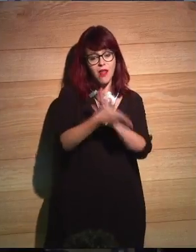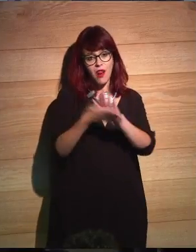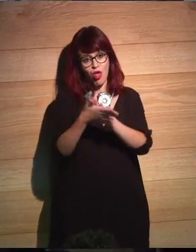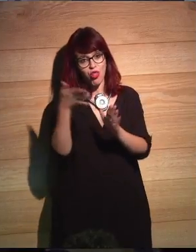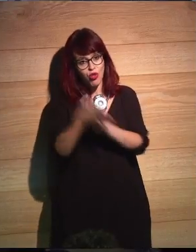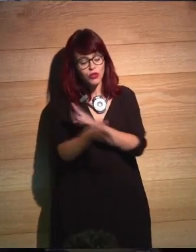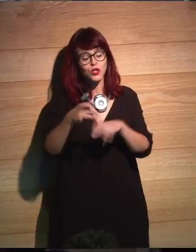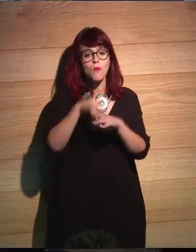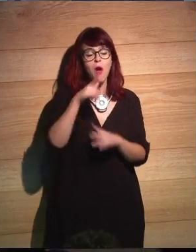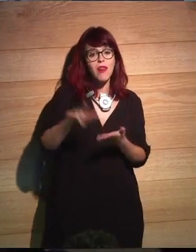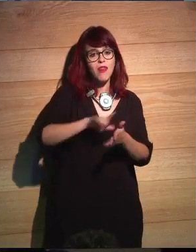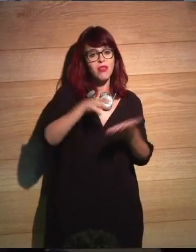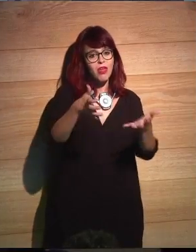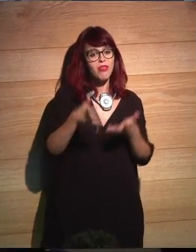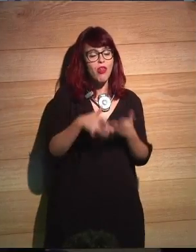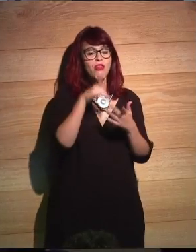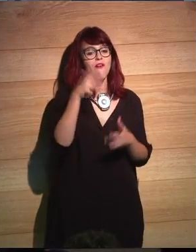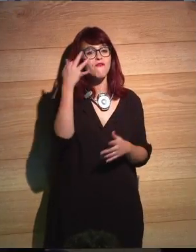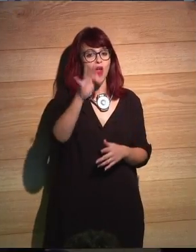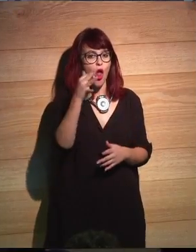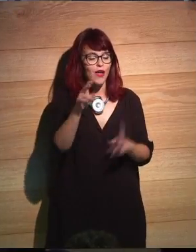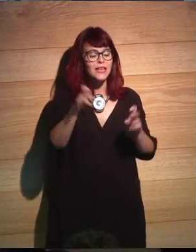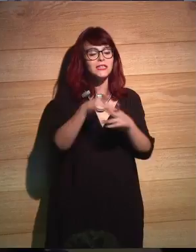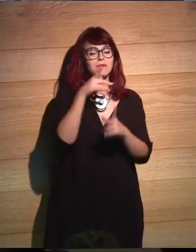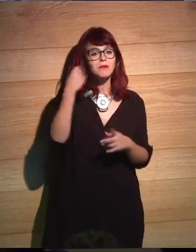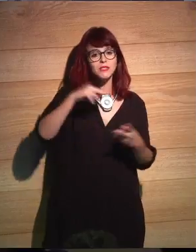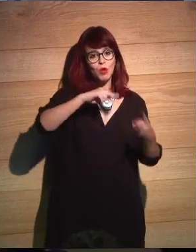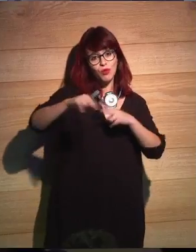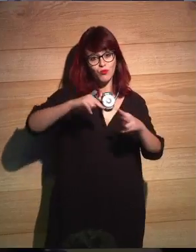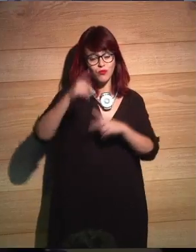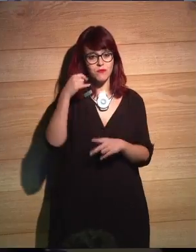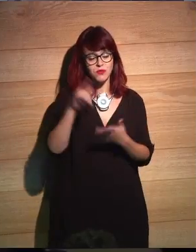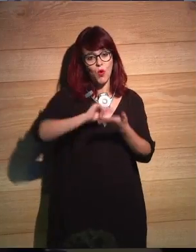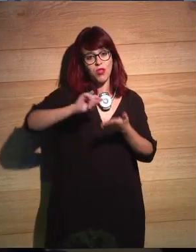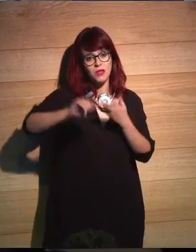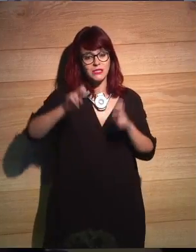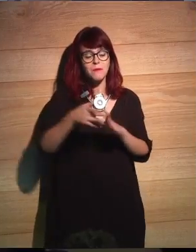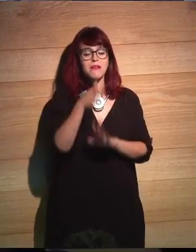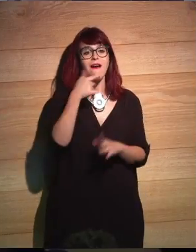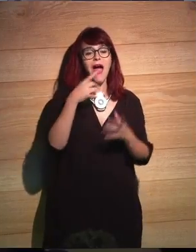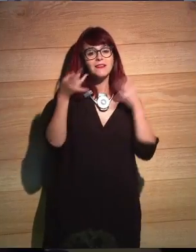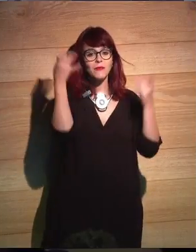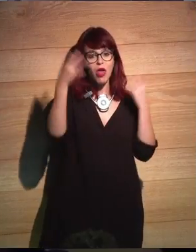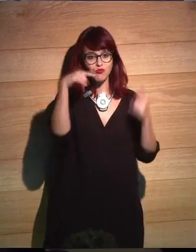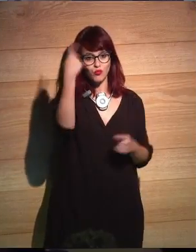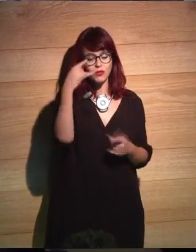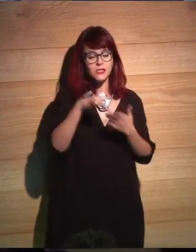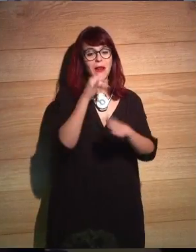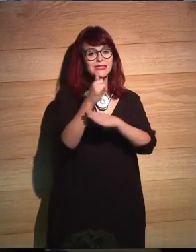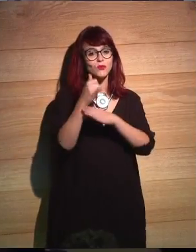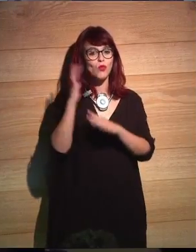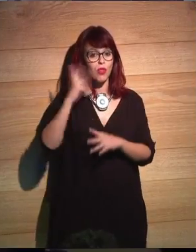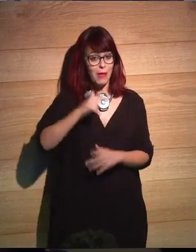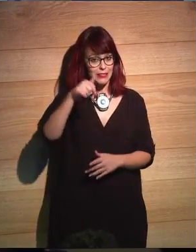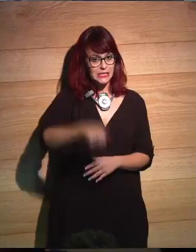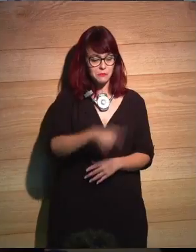Ernesto Pérez Zúñiga. He has been working as a professor. He has been an editor of literary collections, and now he works at